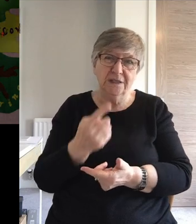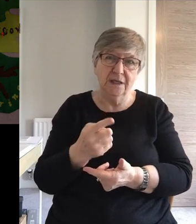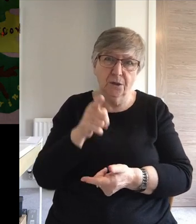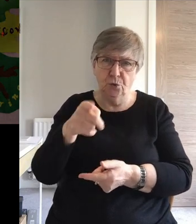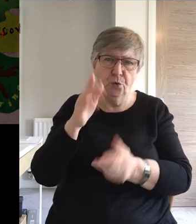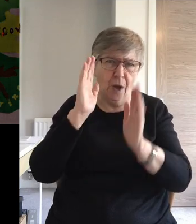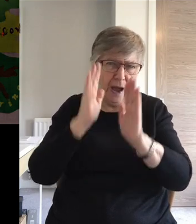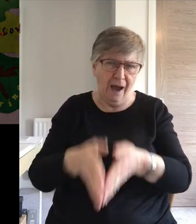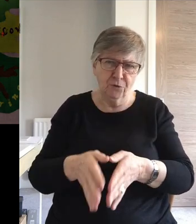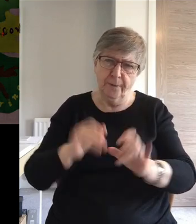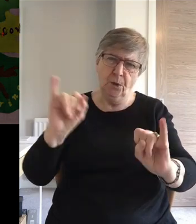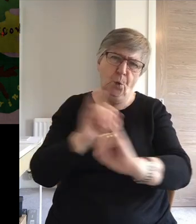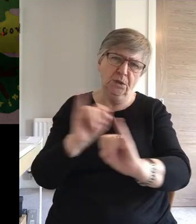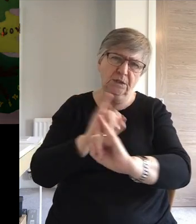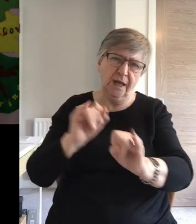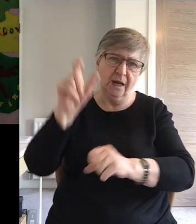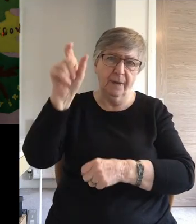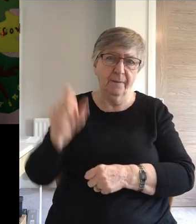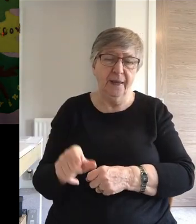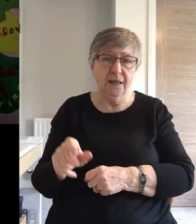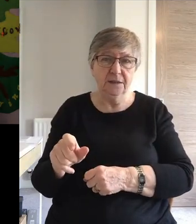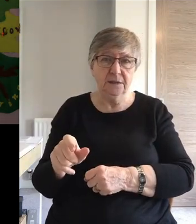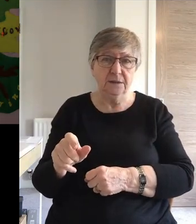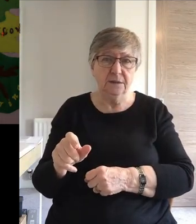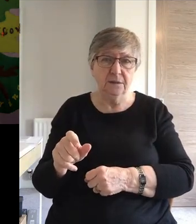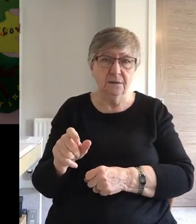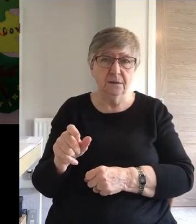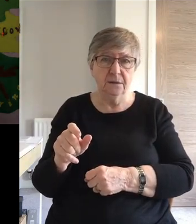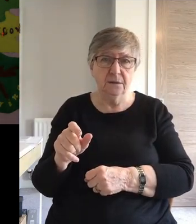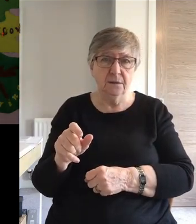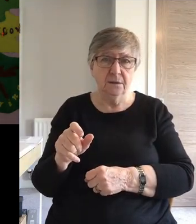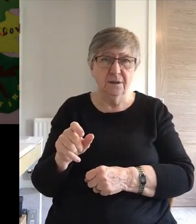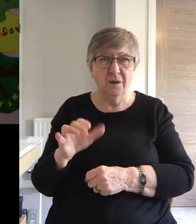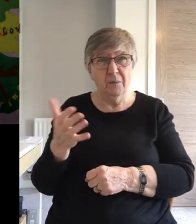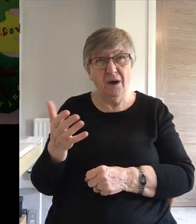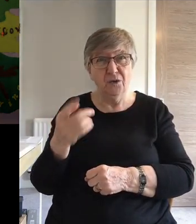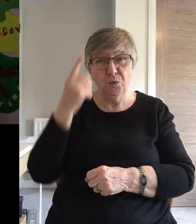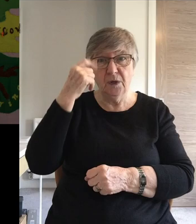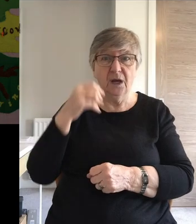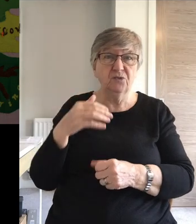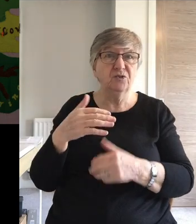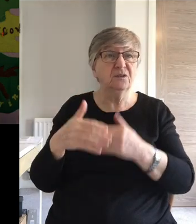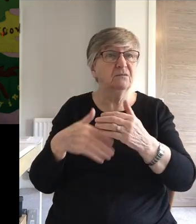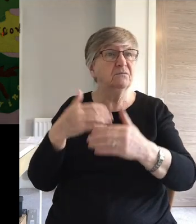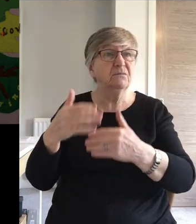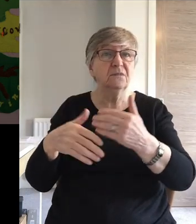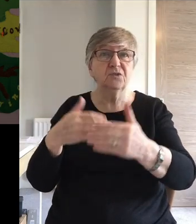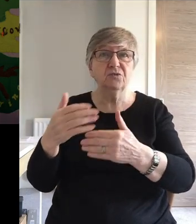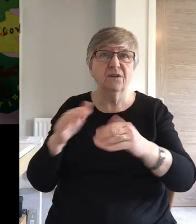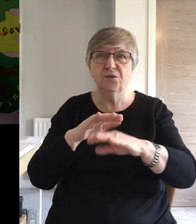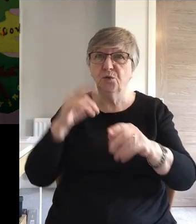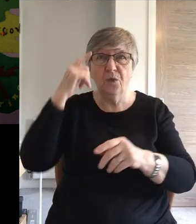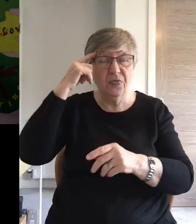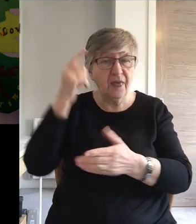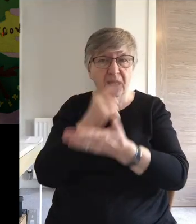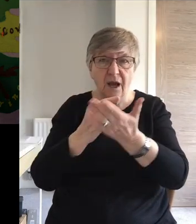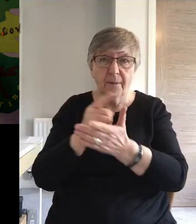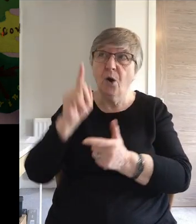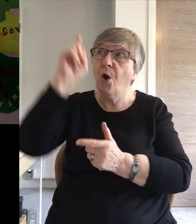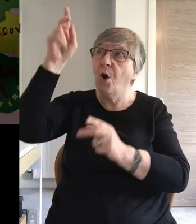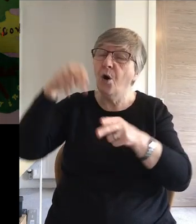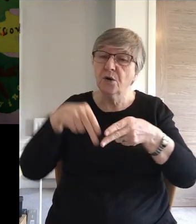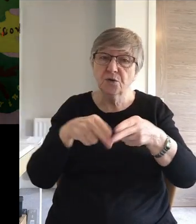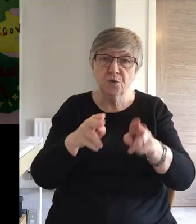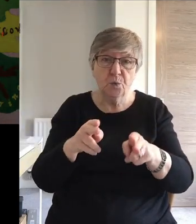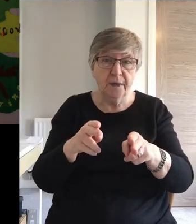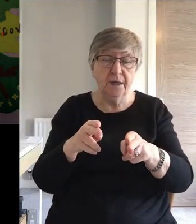saying you have to be, by doing that, really bad. It's just, well, you could just drift along and not really think about the way of